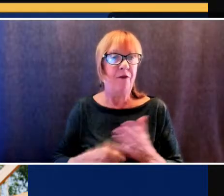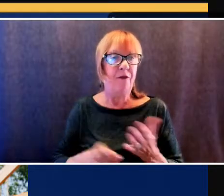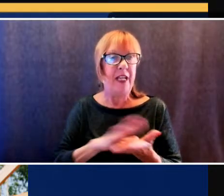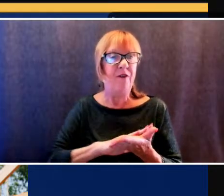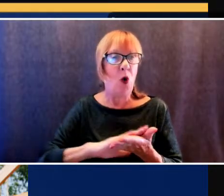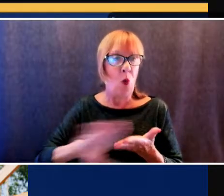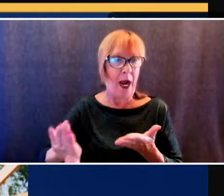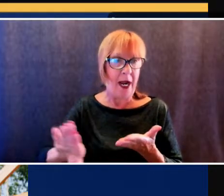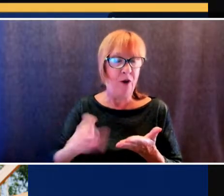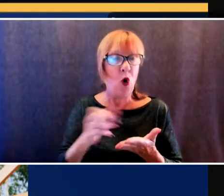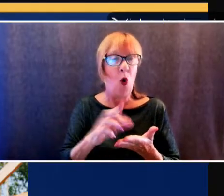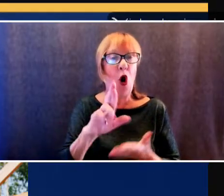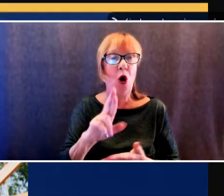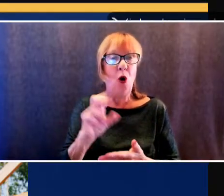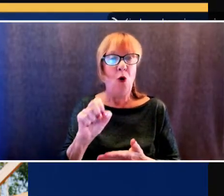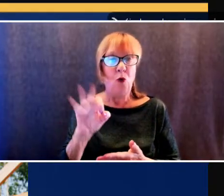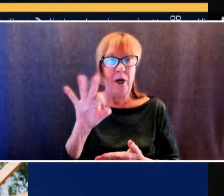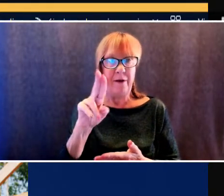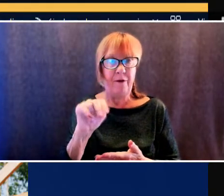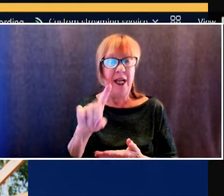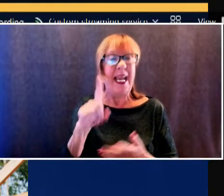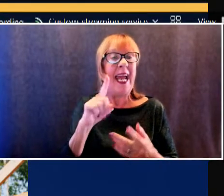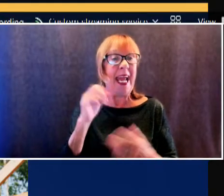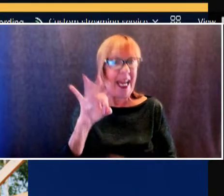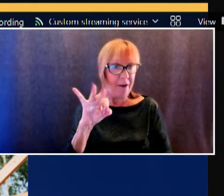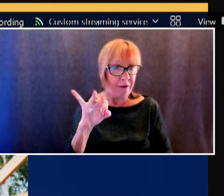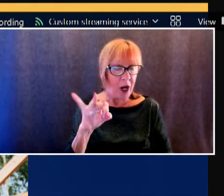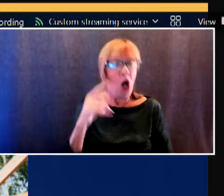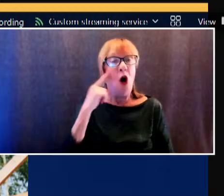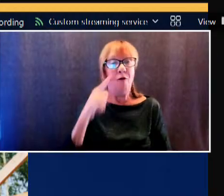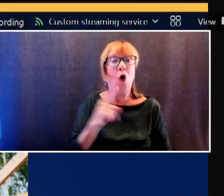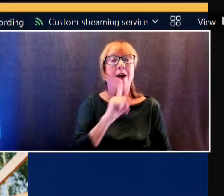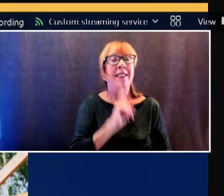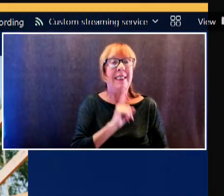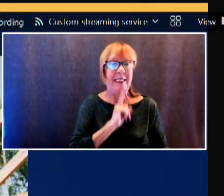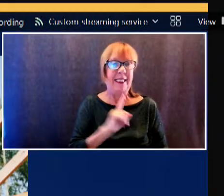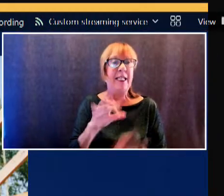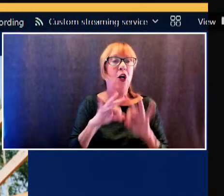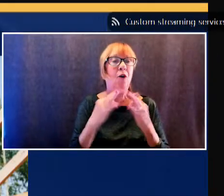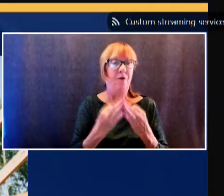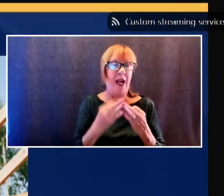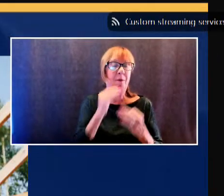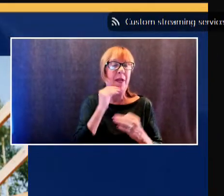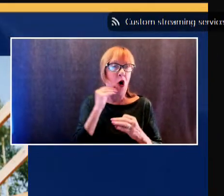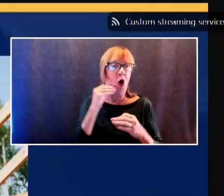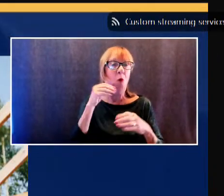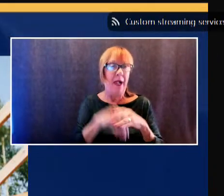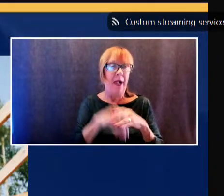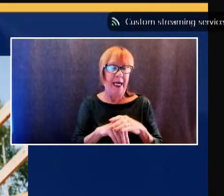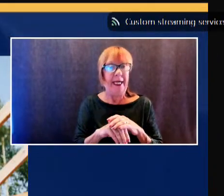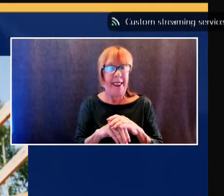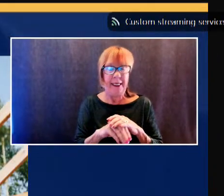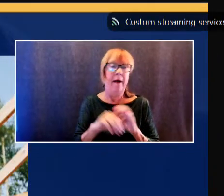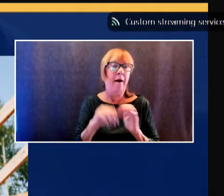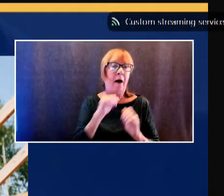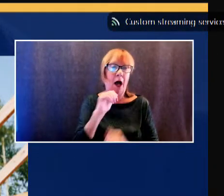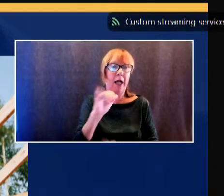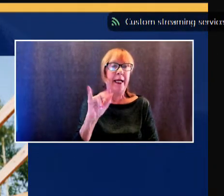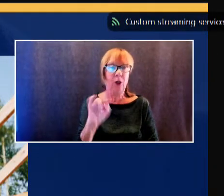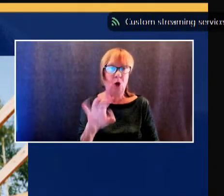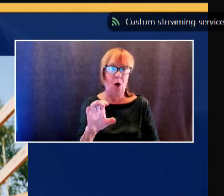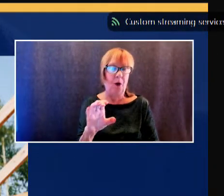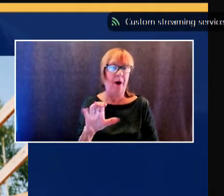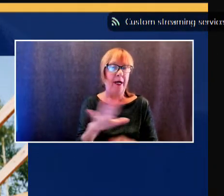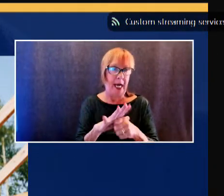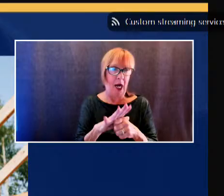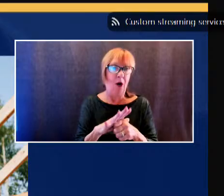it involves rebuilding a single-family home in unincorporated areas of Los Angeles County. This includes garages,